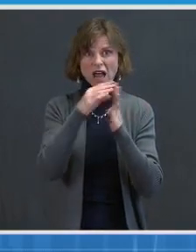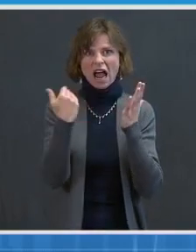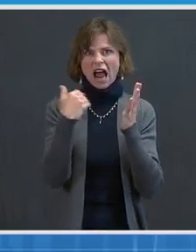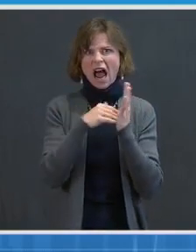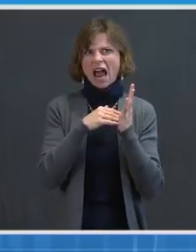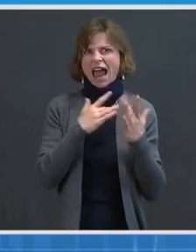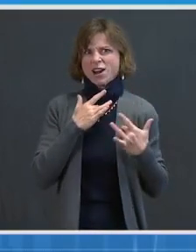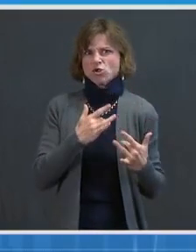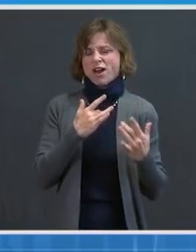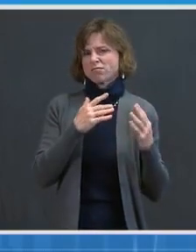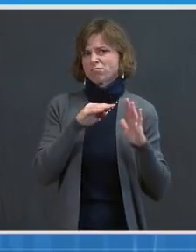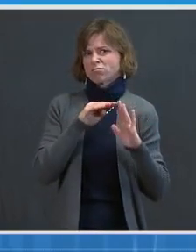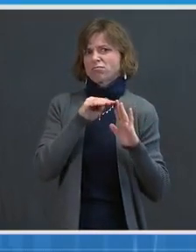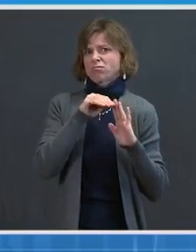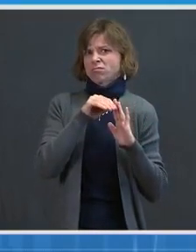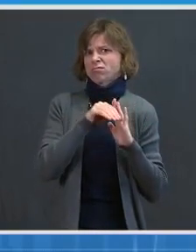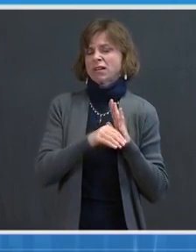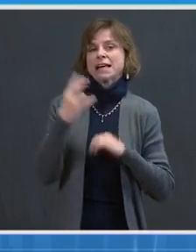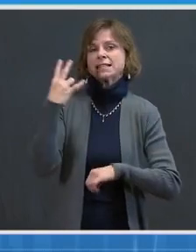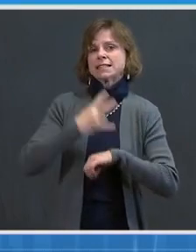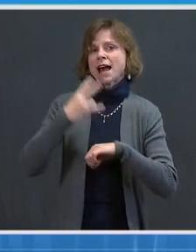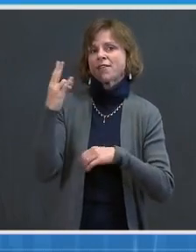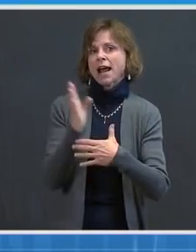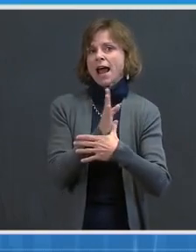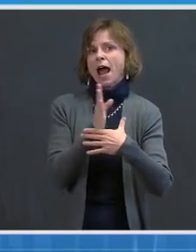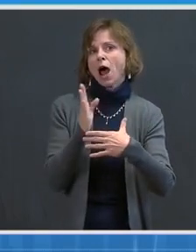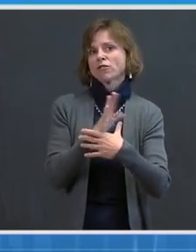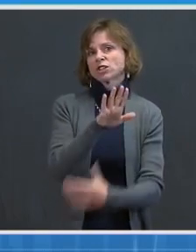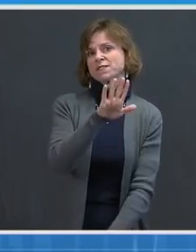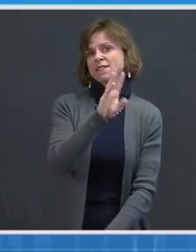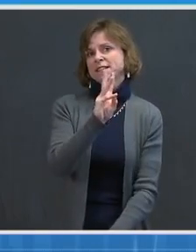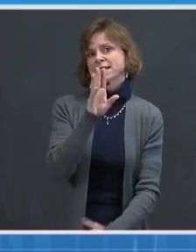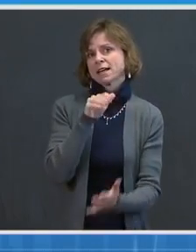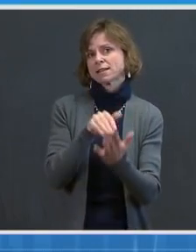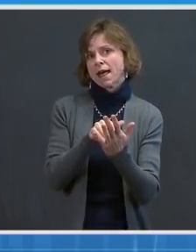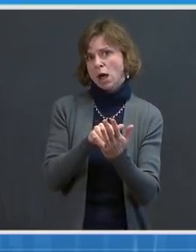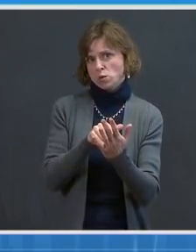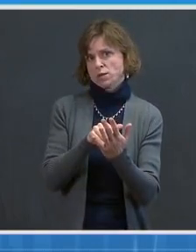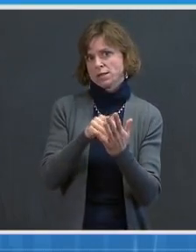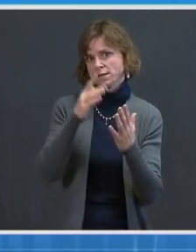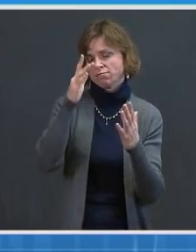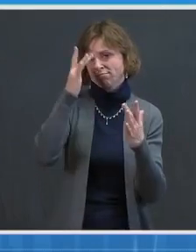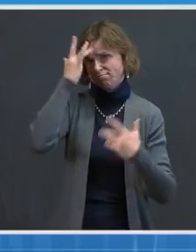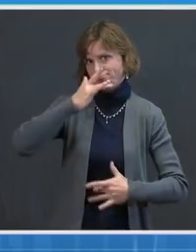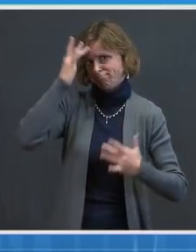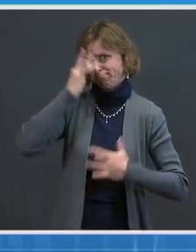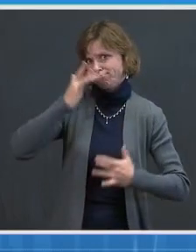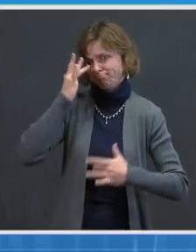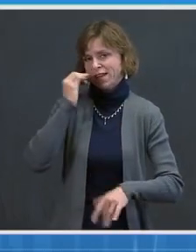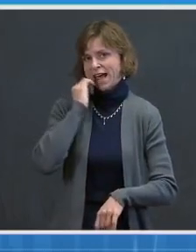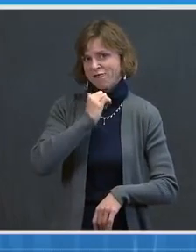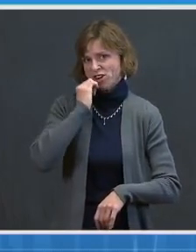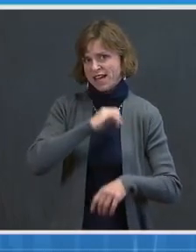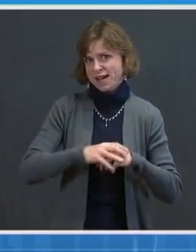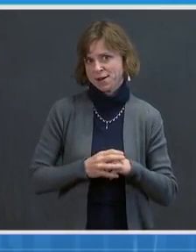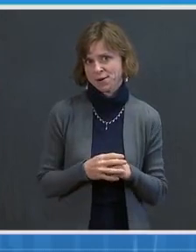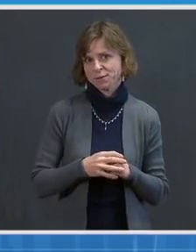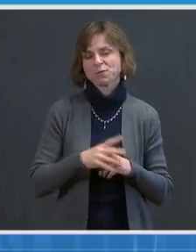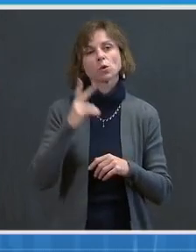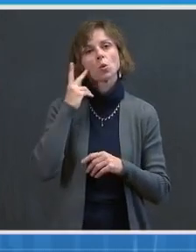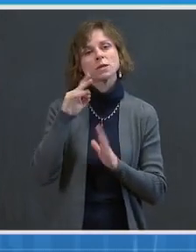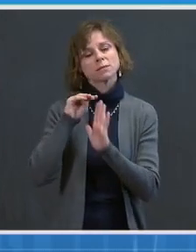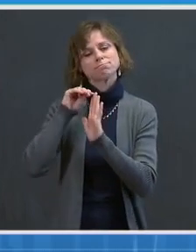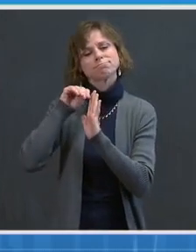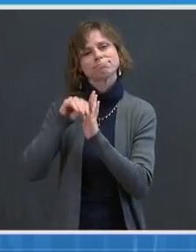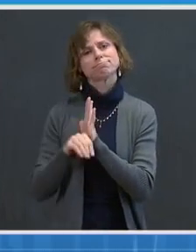trend downward, with a 7-day average now of 56,000 cases per day. We also continue to see decreases in new